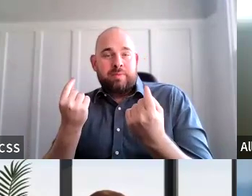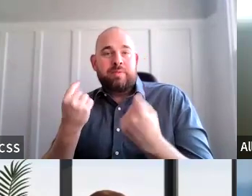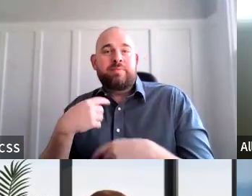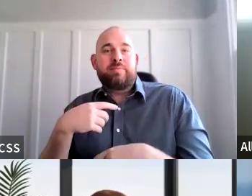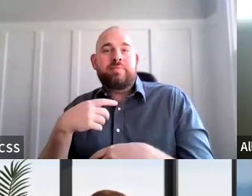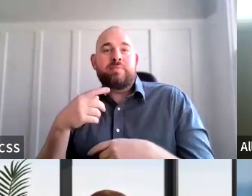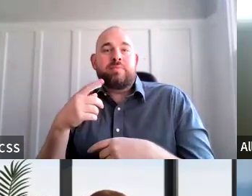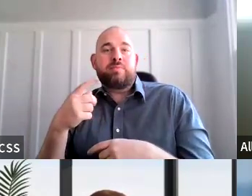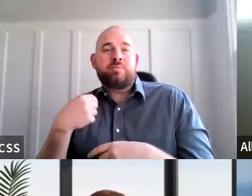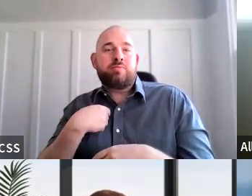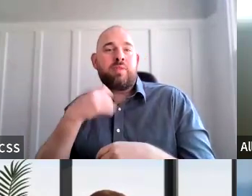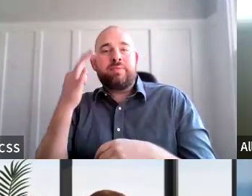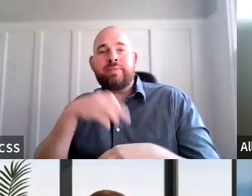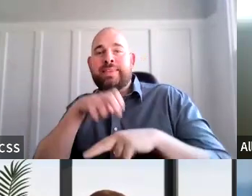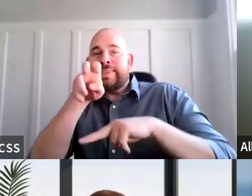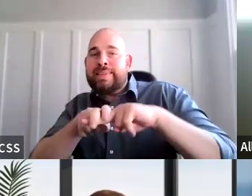that our cat